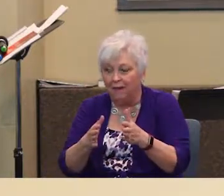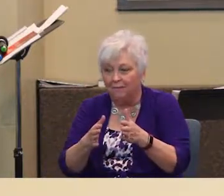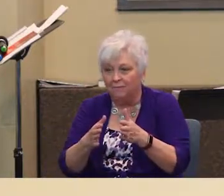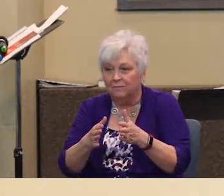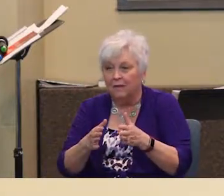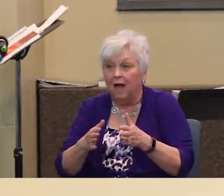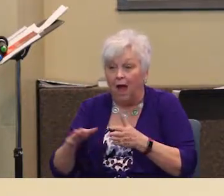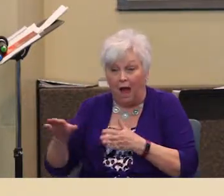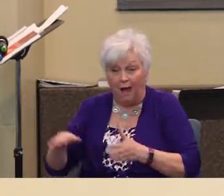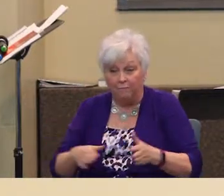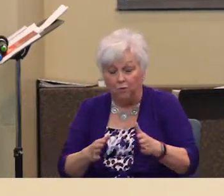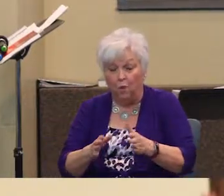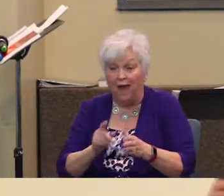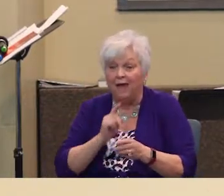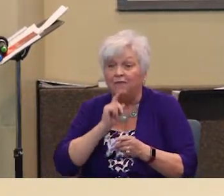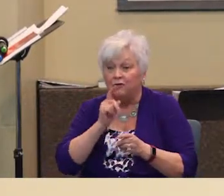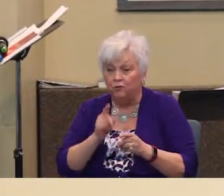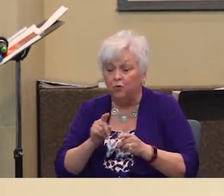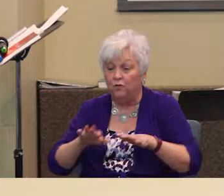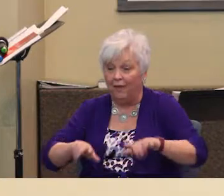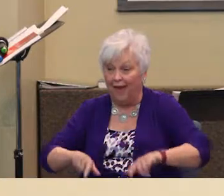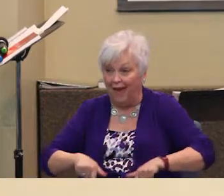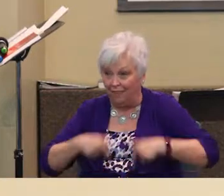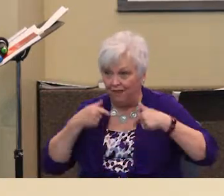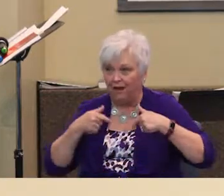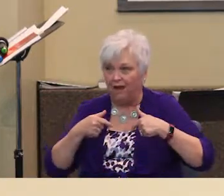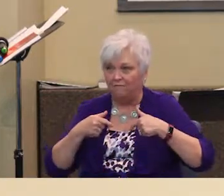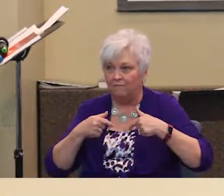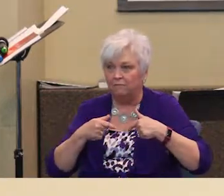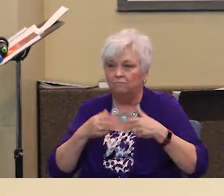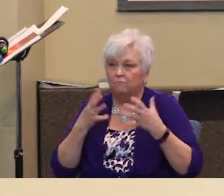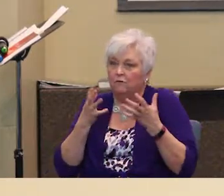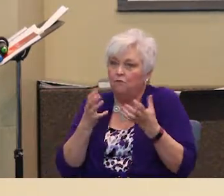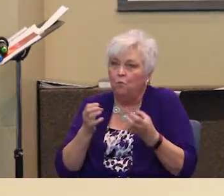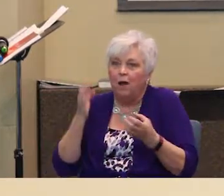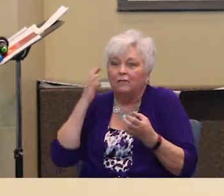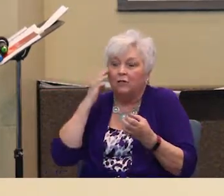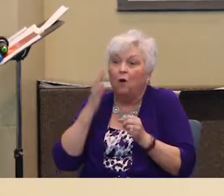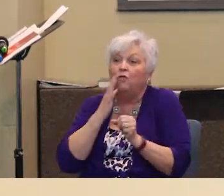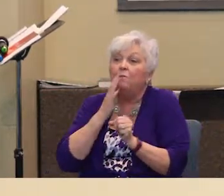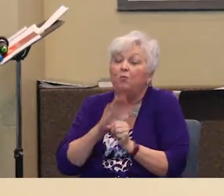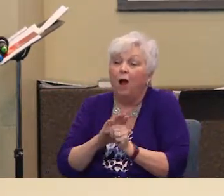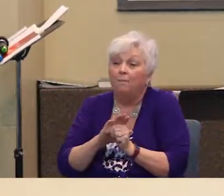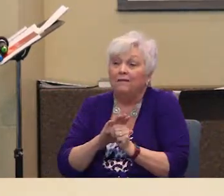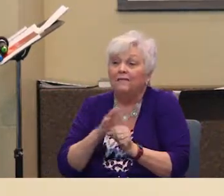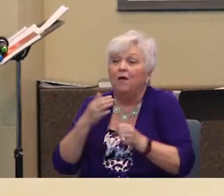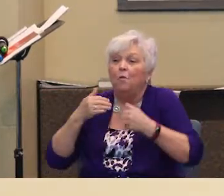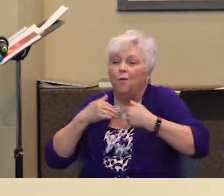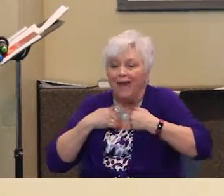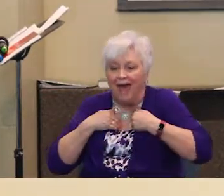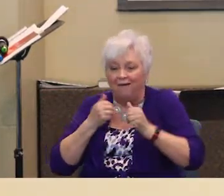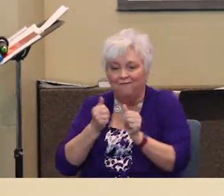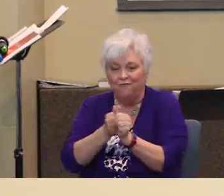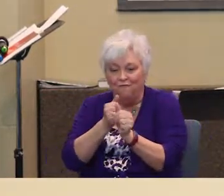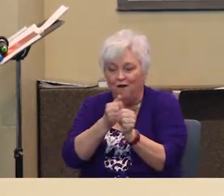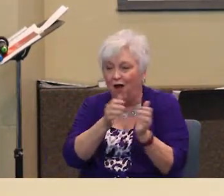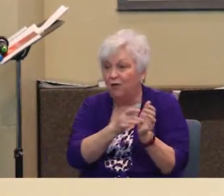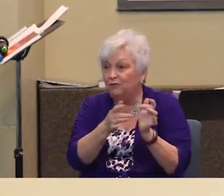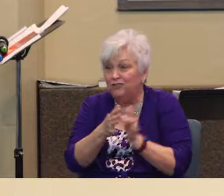truth, and I am the life. So if you want to know what the promise is, then we have to follow Jesus, because Jesus is the only